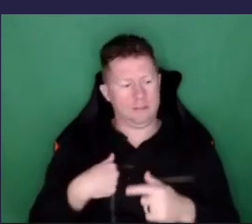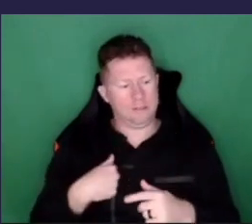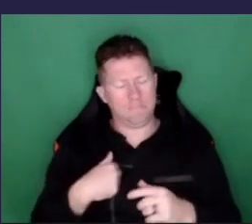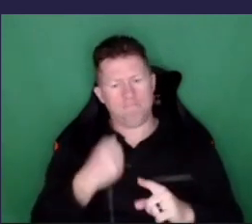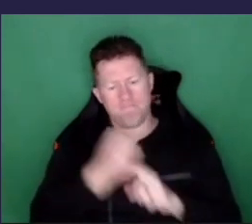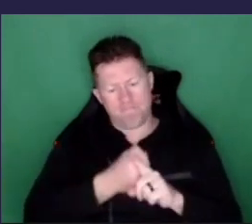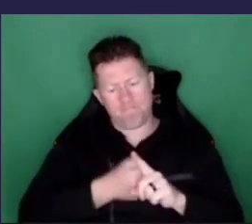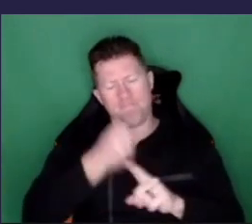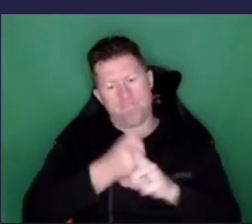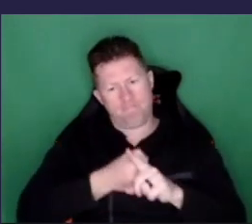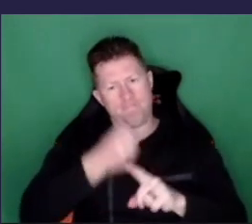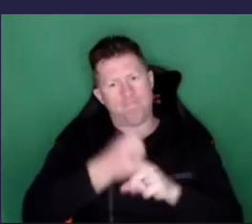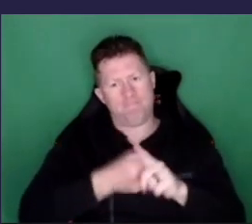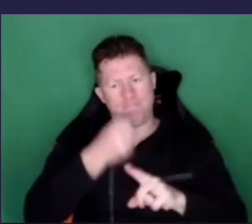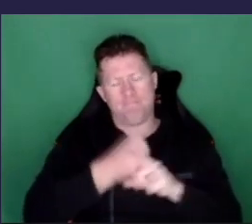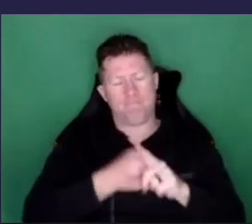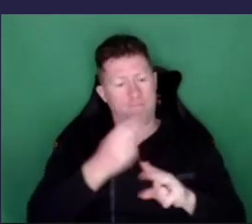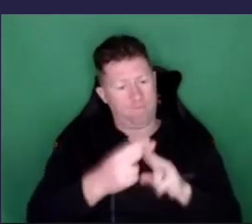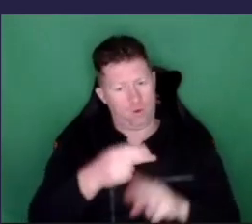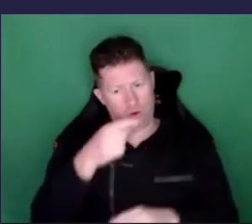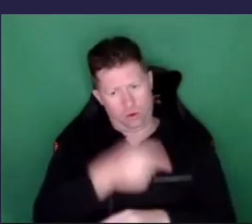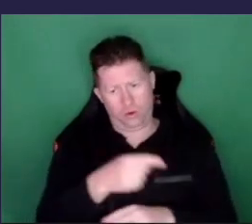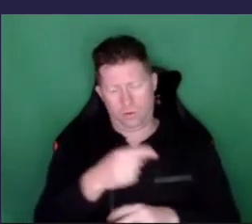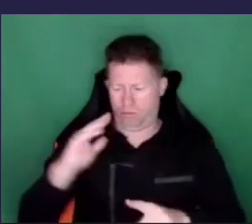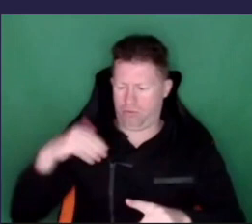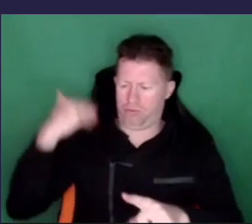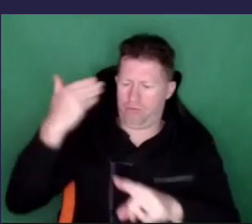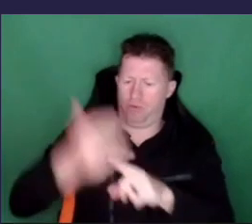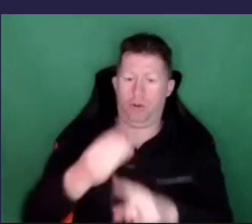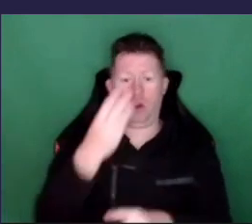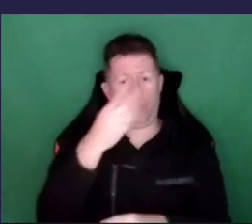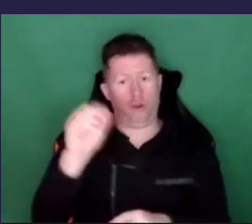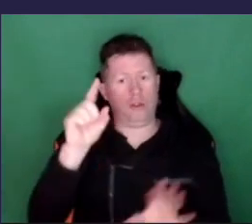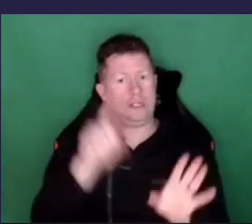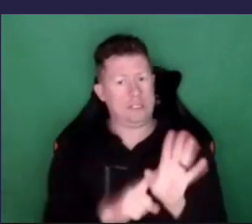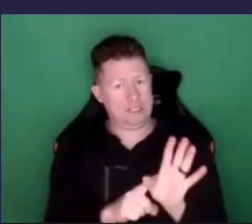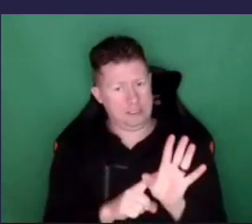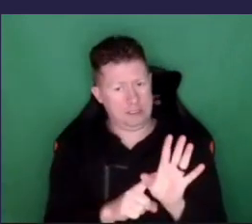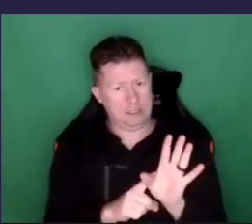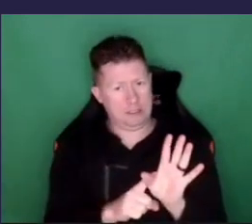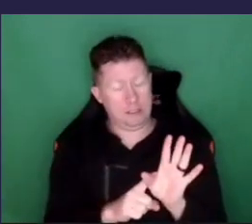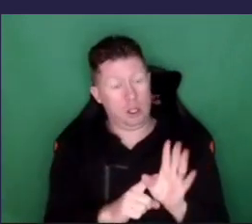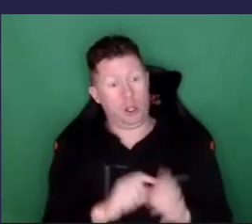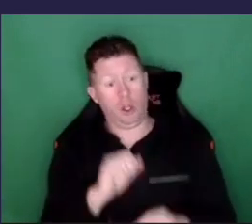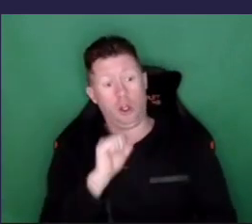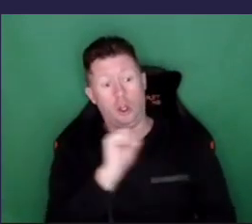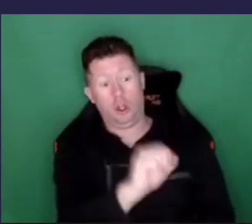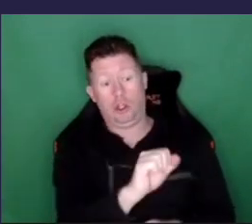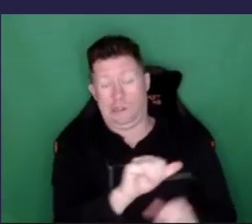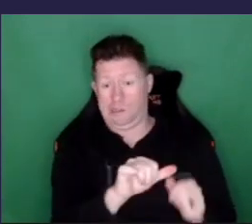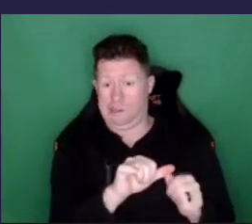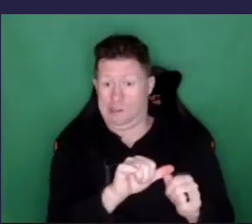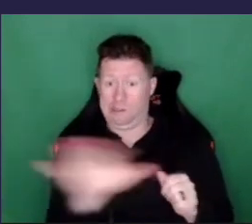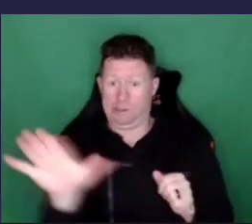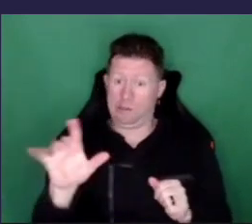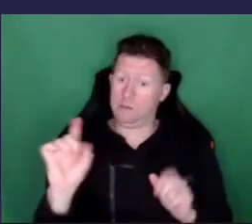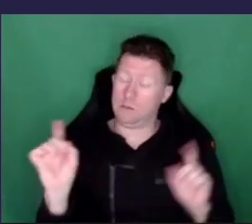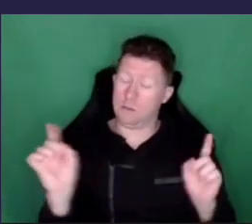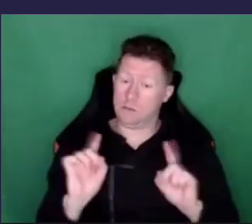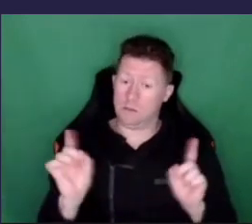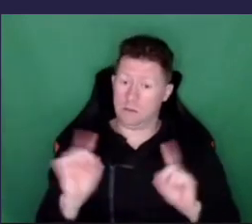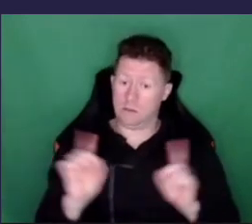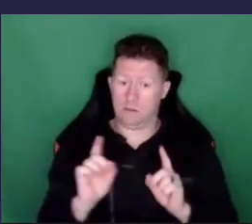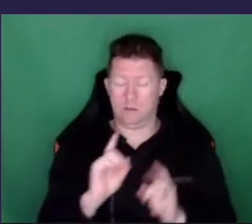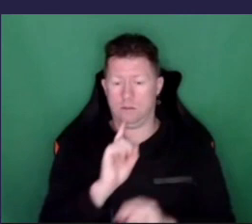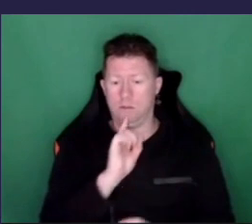for over 30 years. And I will say one of the gifts she brings is